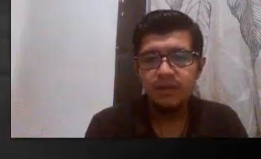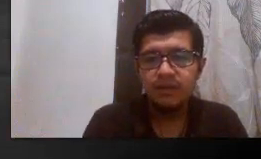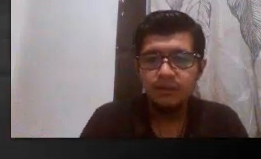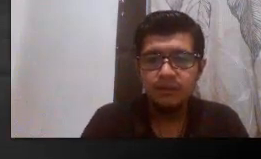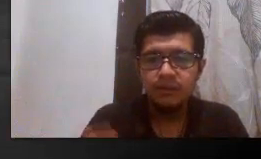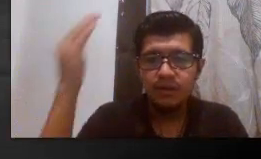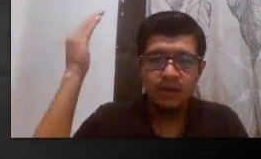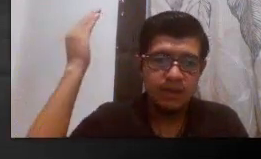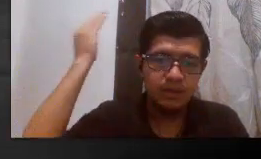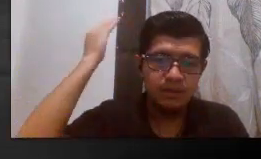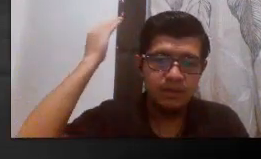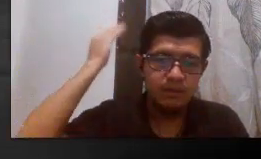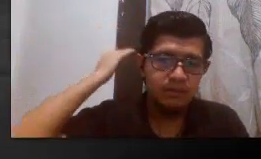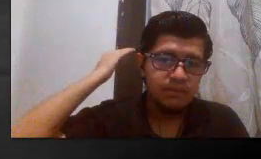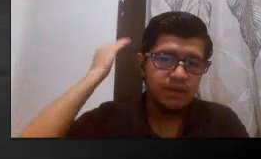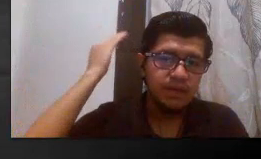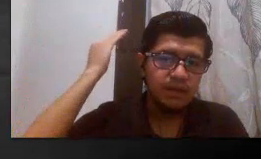knee, or like